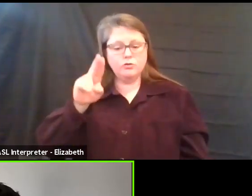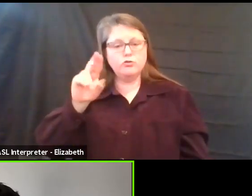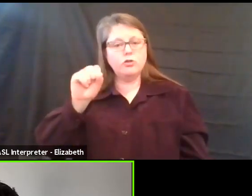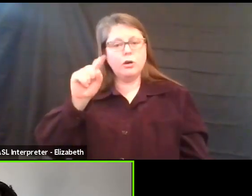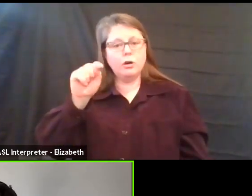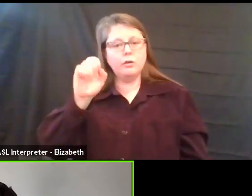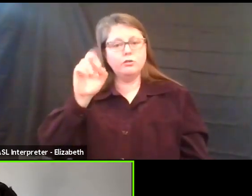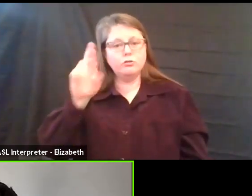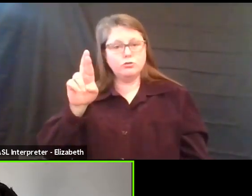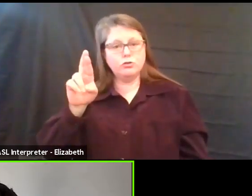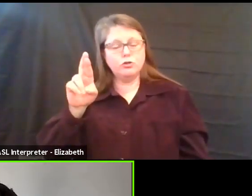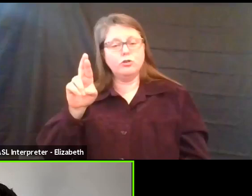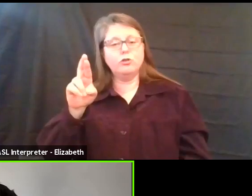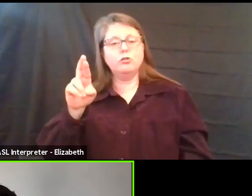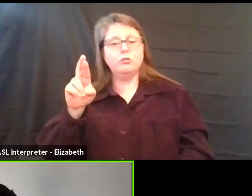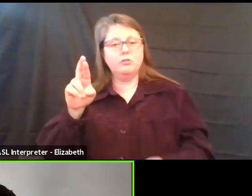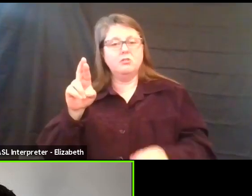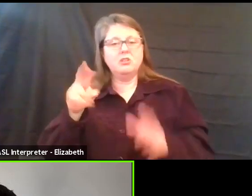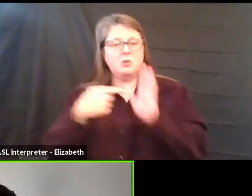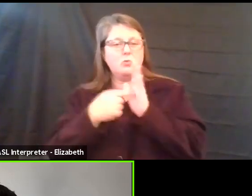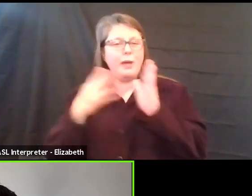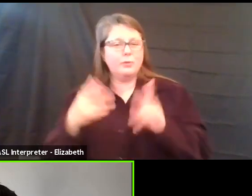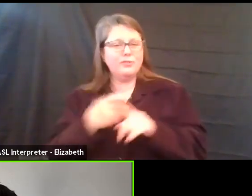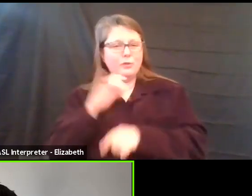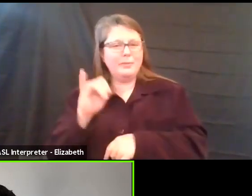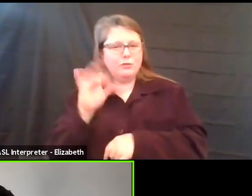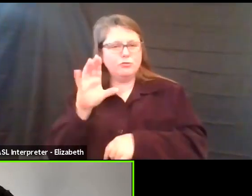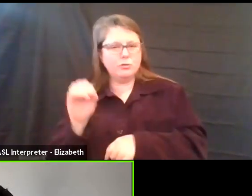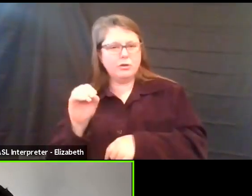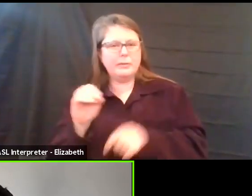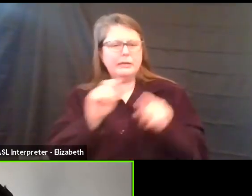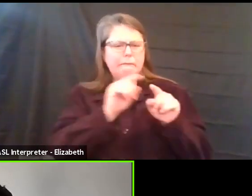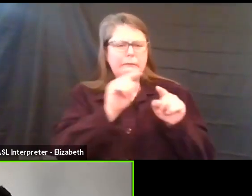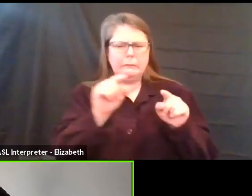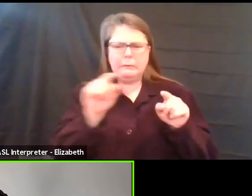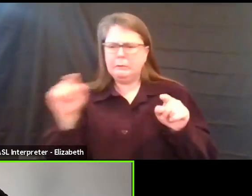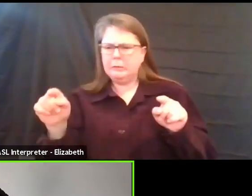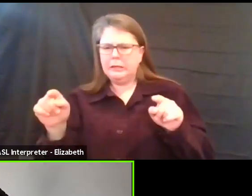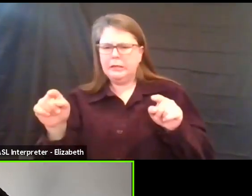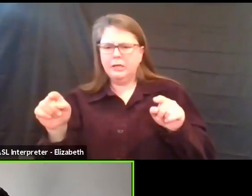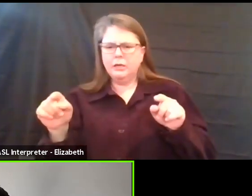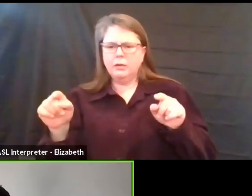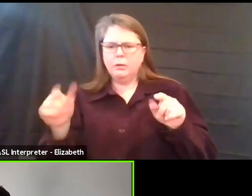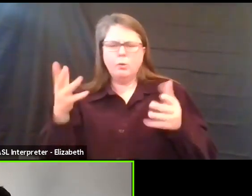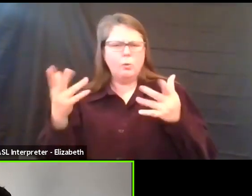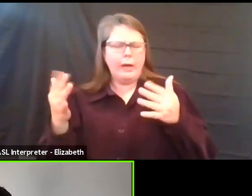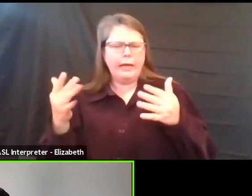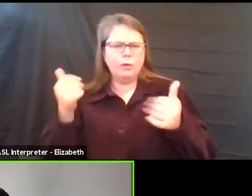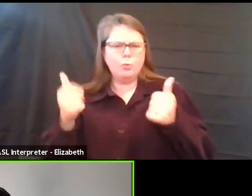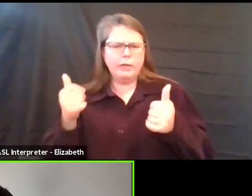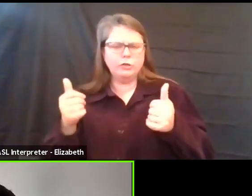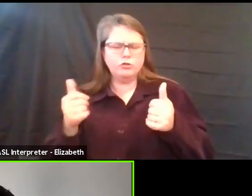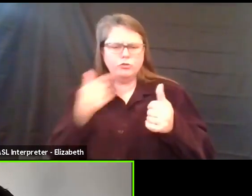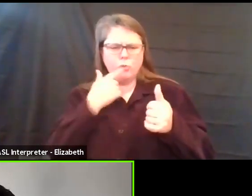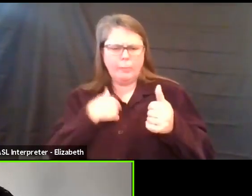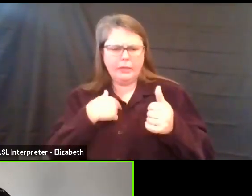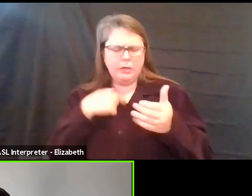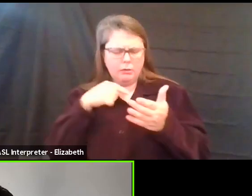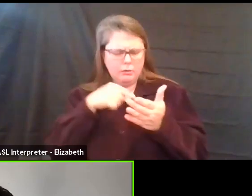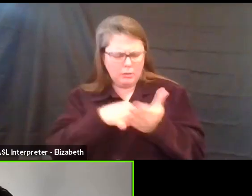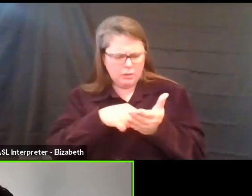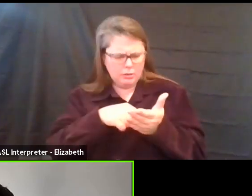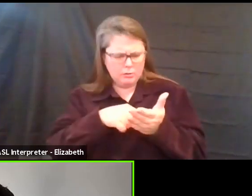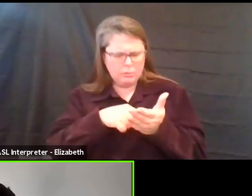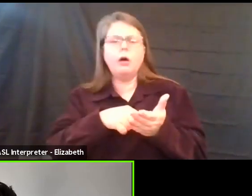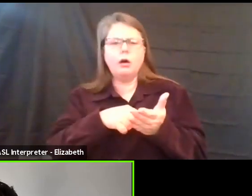talked to, when you talked to them, and what you talked about. And then if later in the claim someone says, well, you know, I